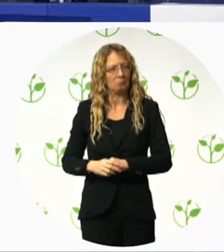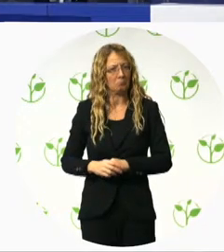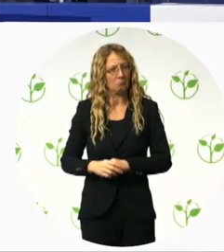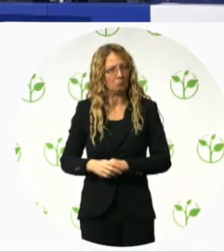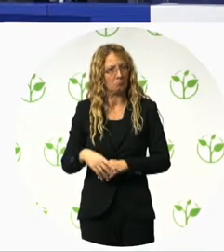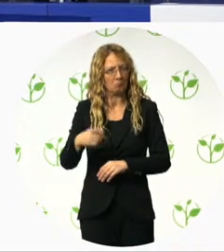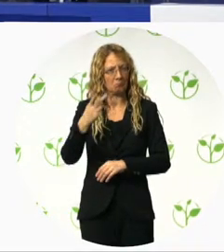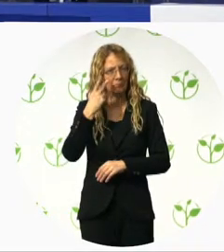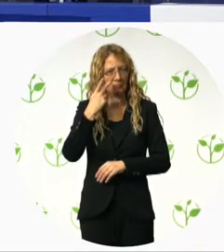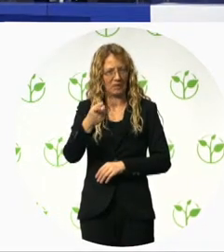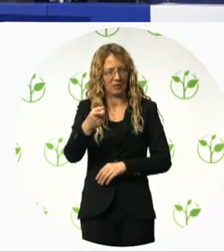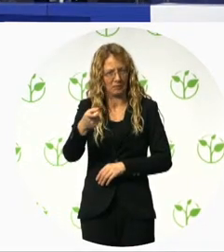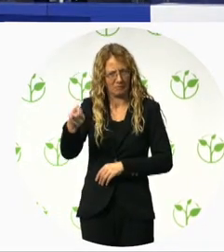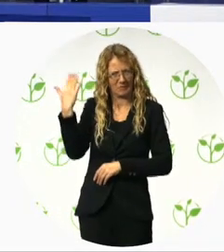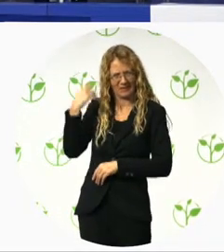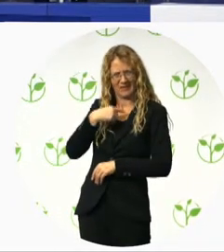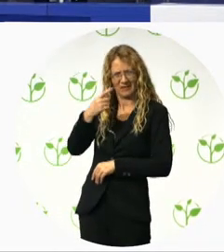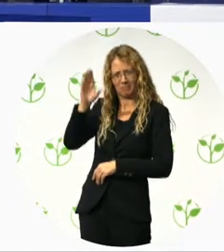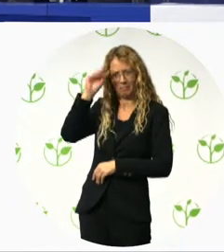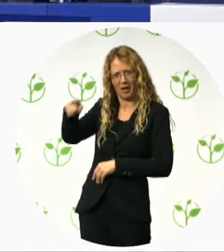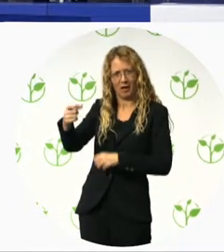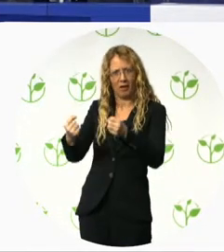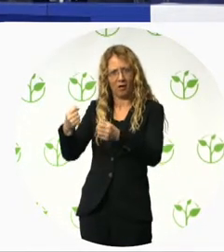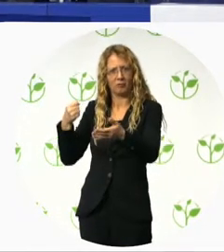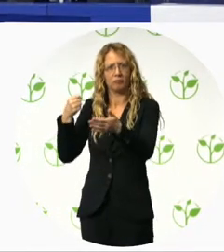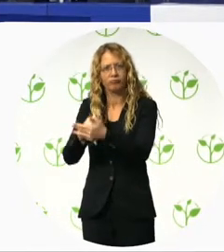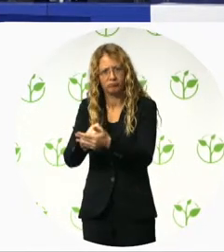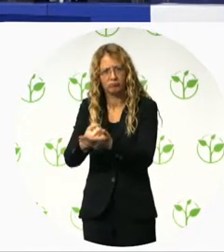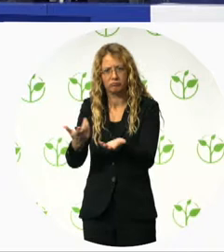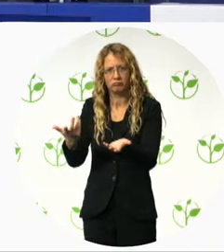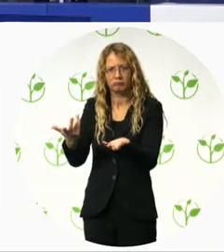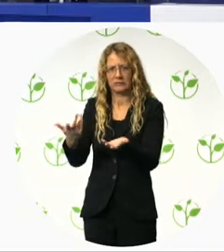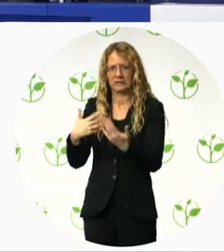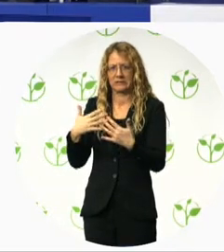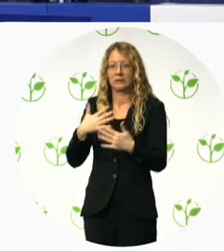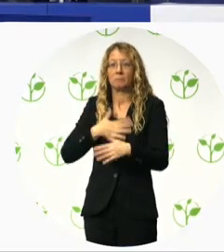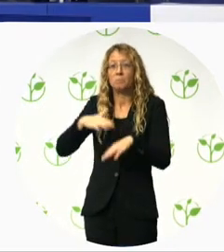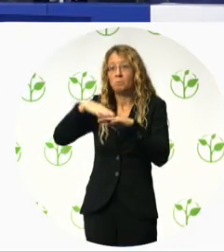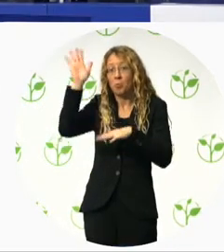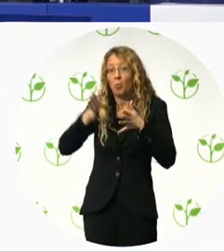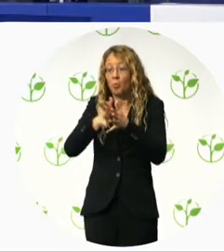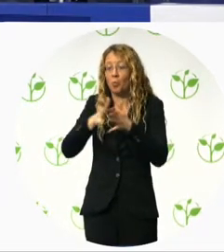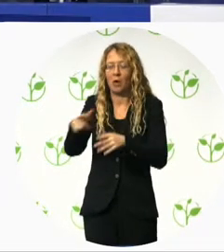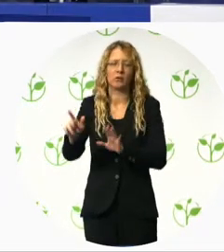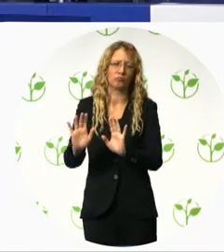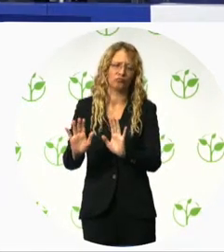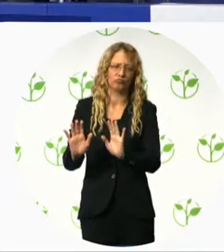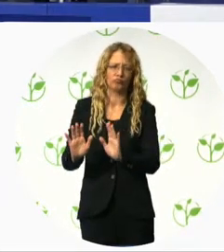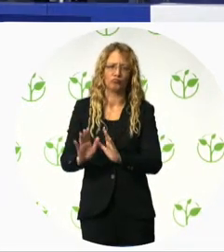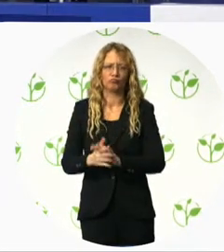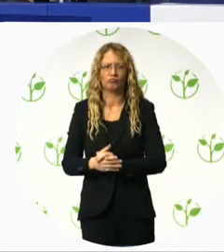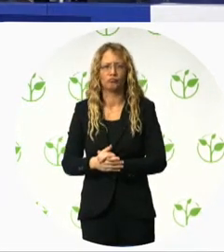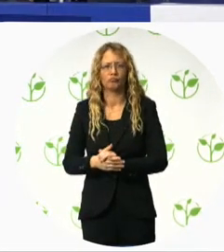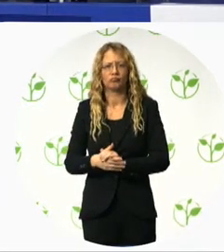can be done. But I will not go too deep in the technology because I'm here sharing this